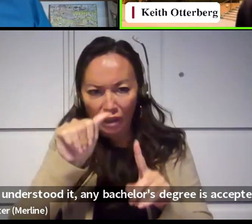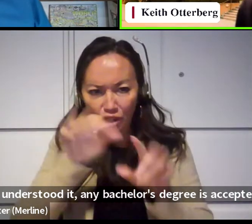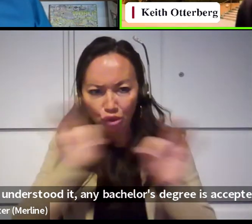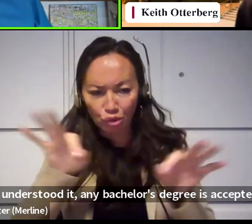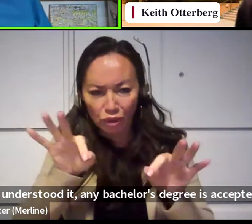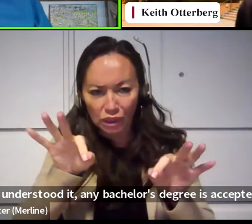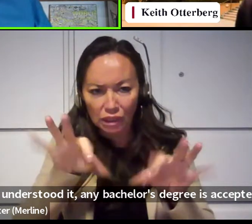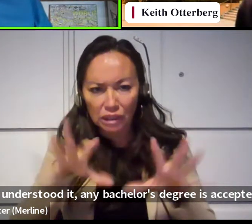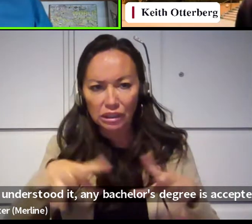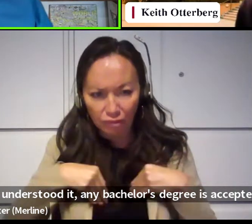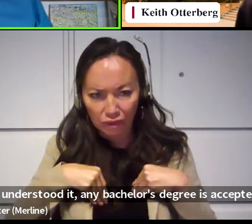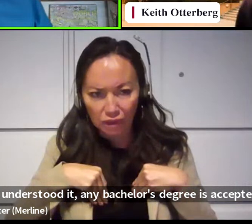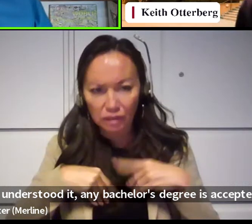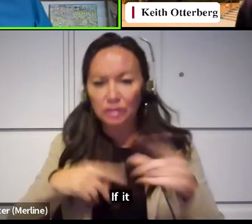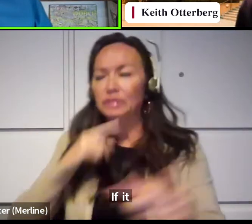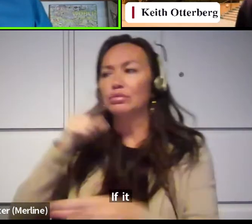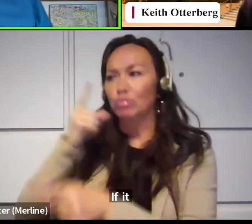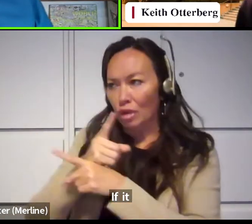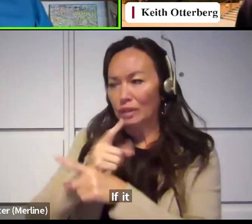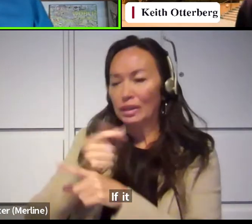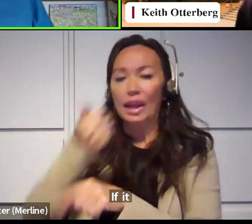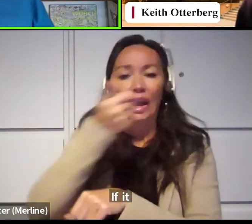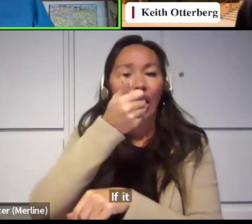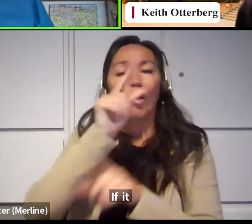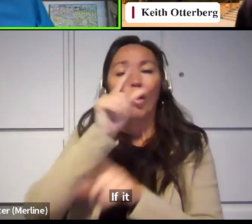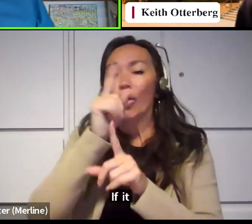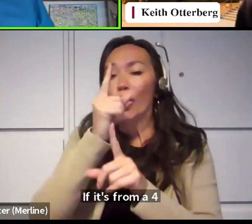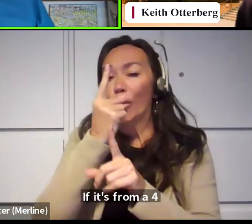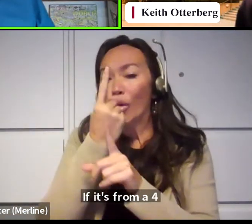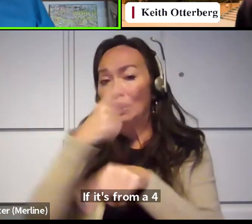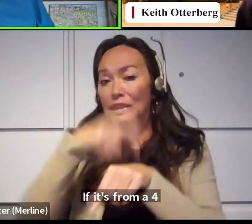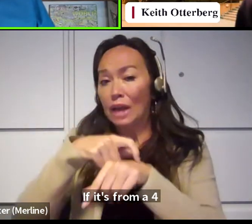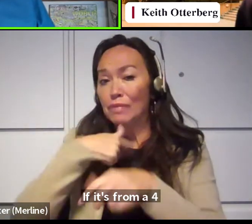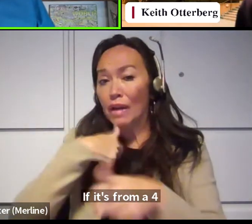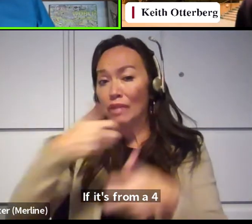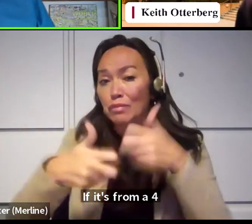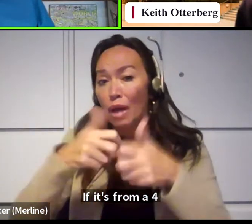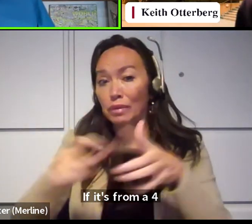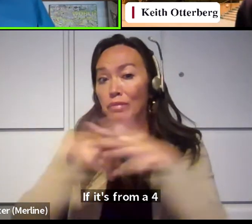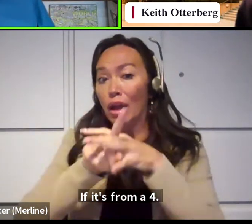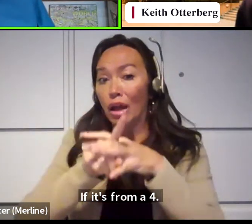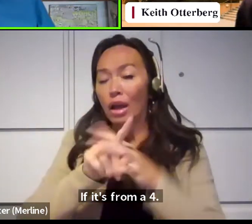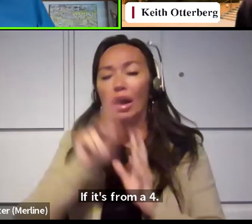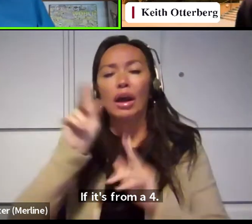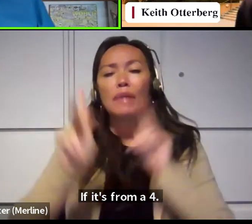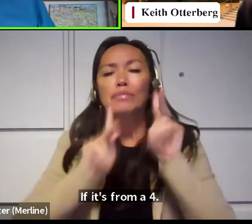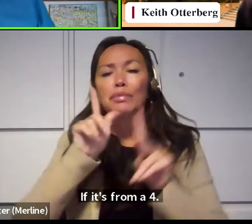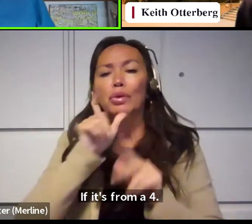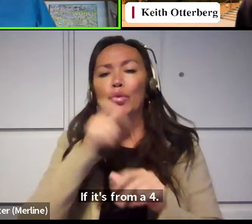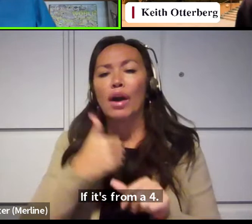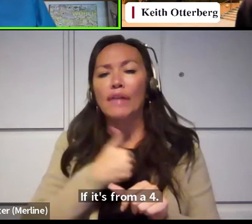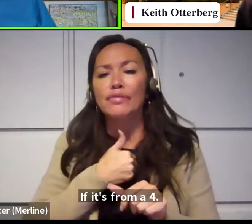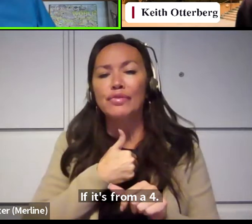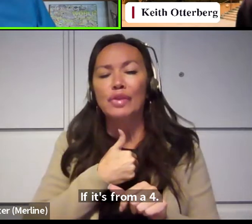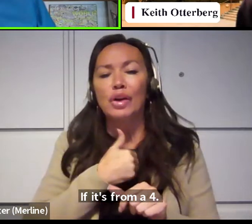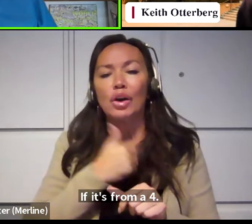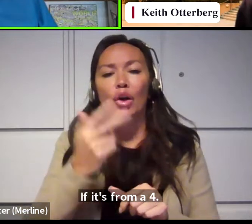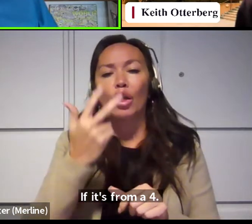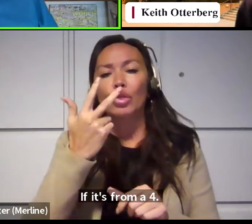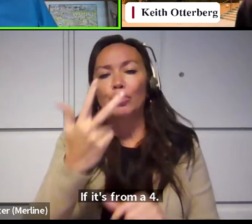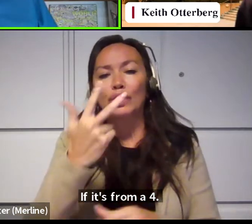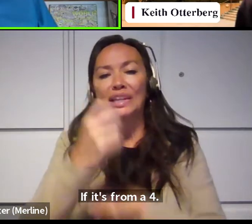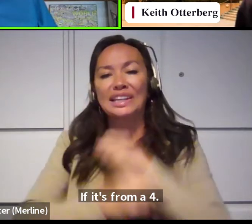institution. The only time that we run into a problem are individuals that have a